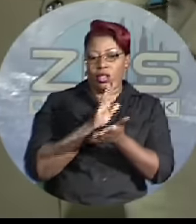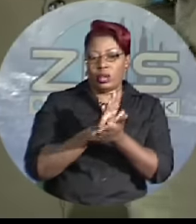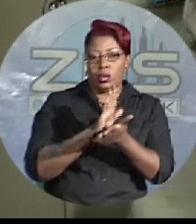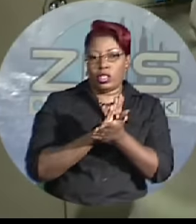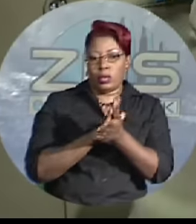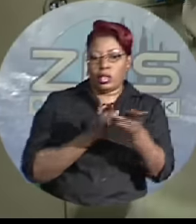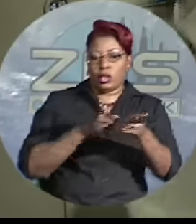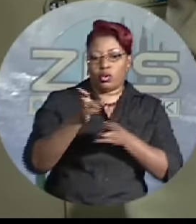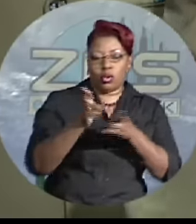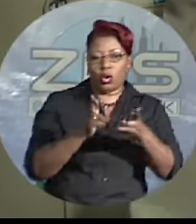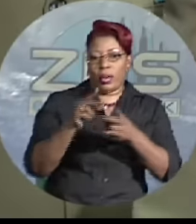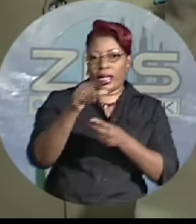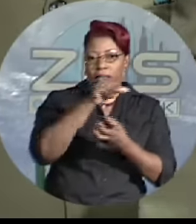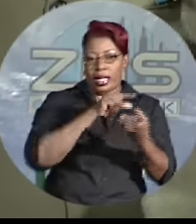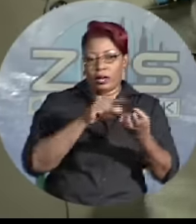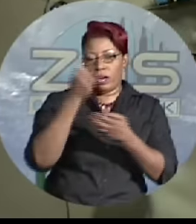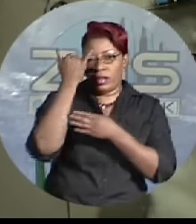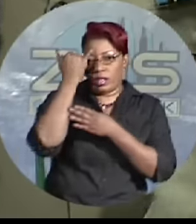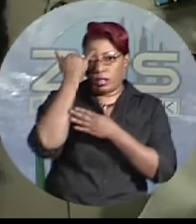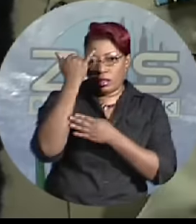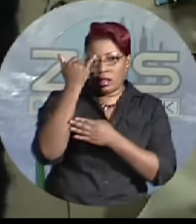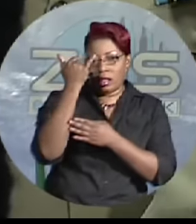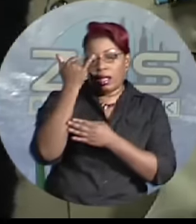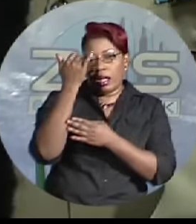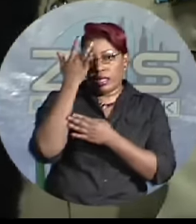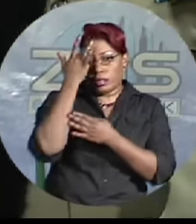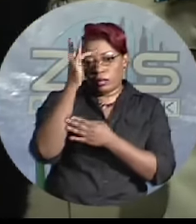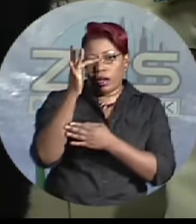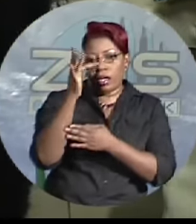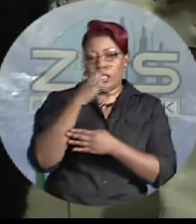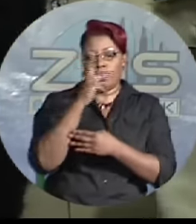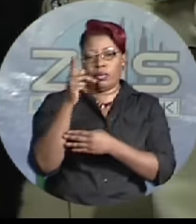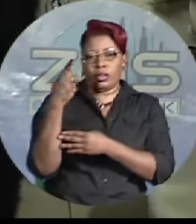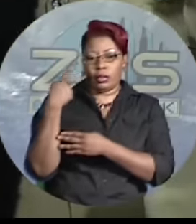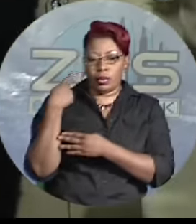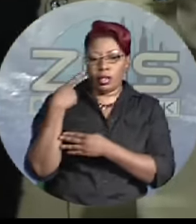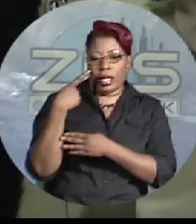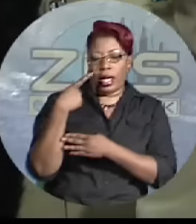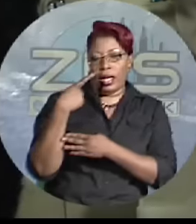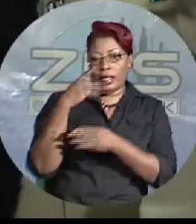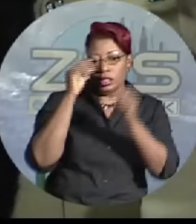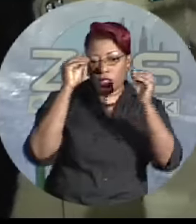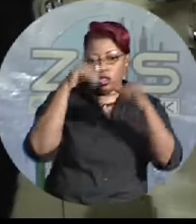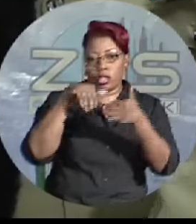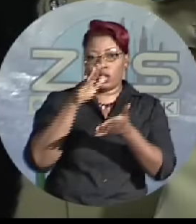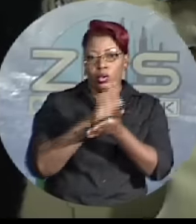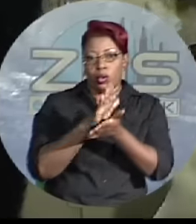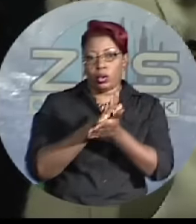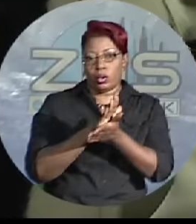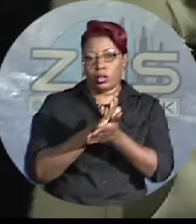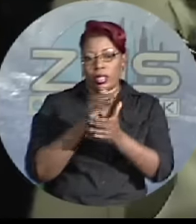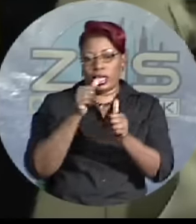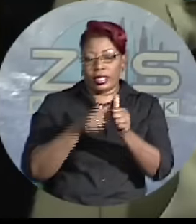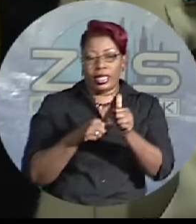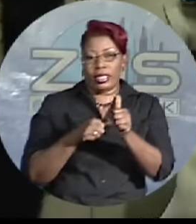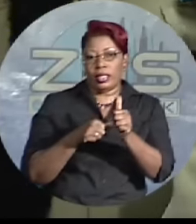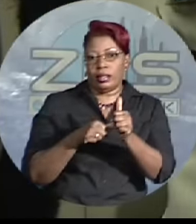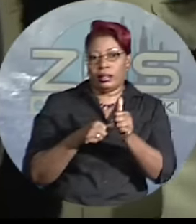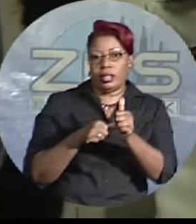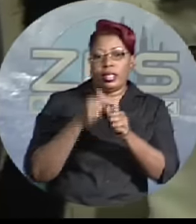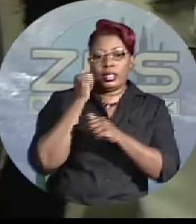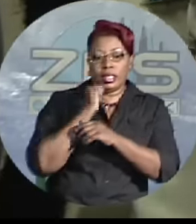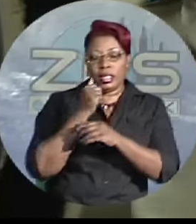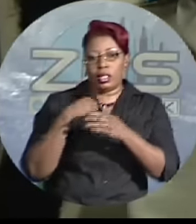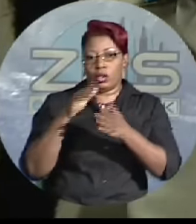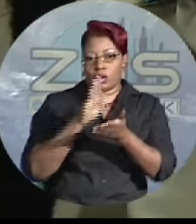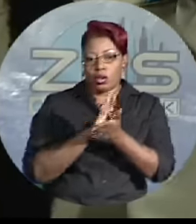rubbish. We've got very mature, intelligent principals and teachers in schools. We will continue to give on a daily basis our support to the